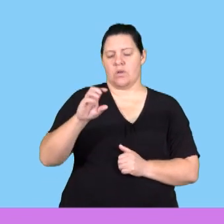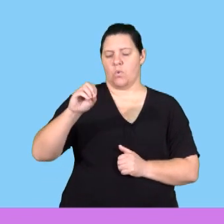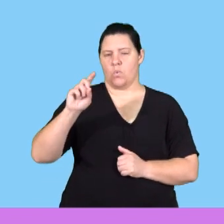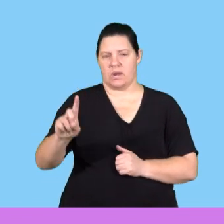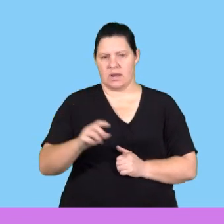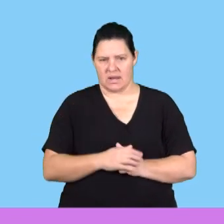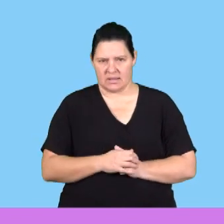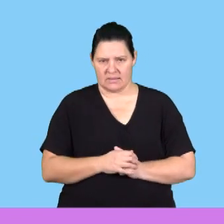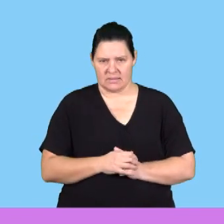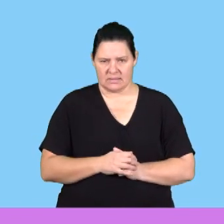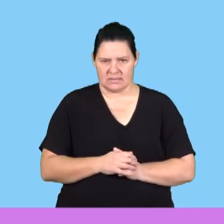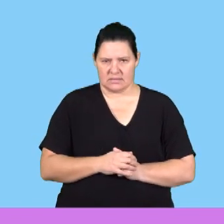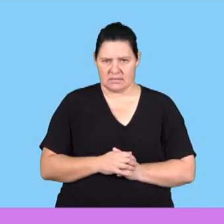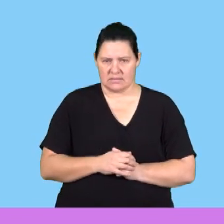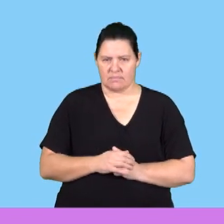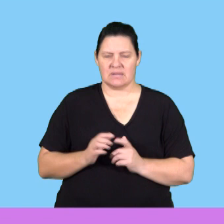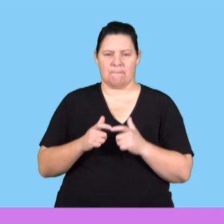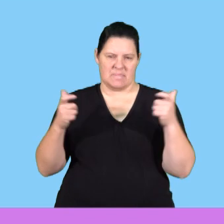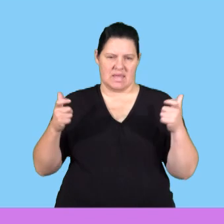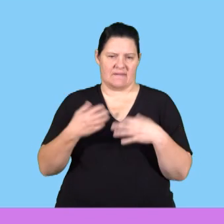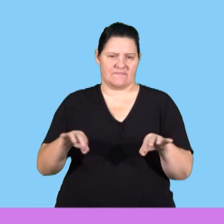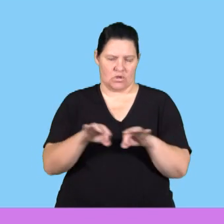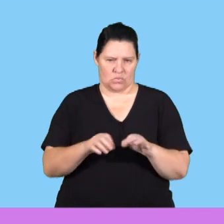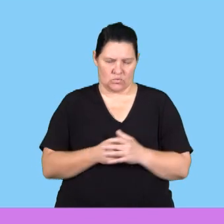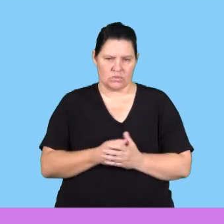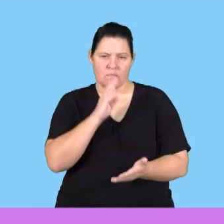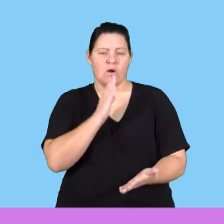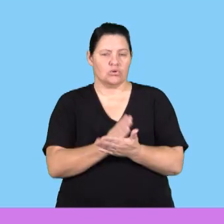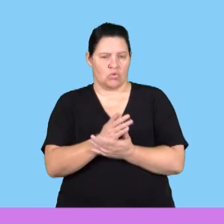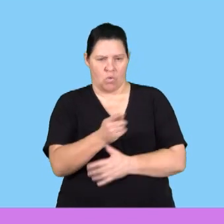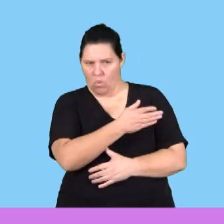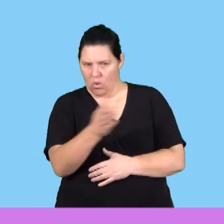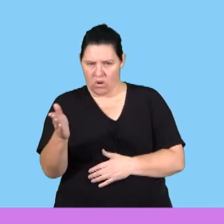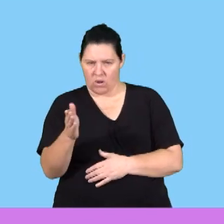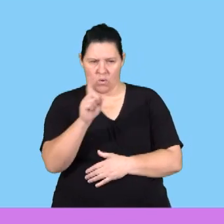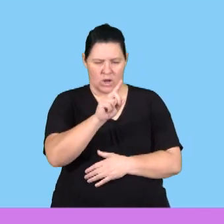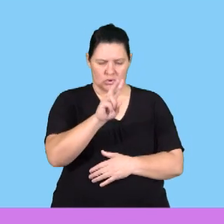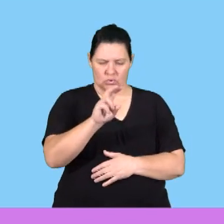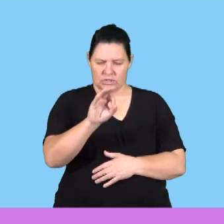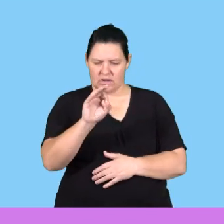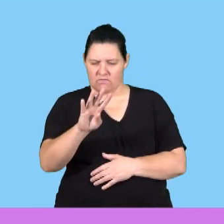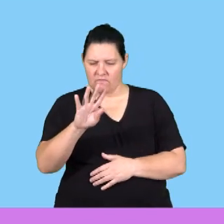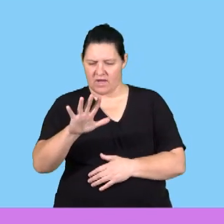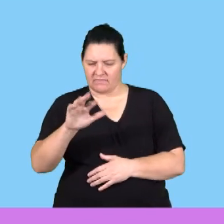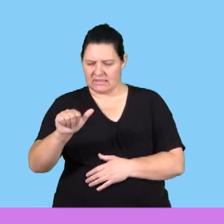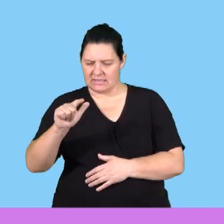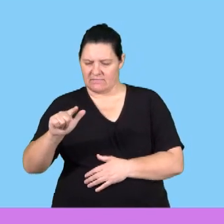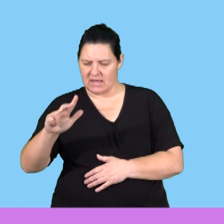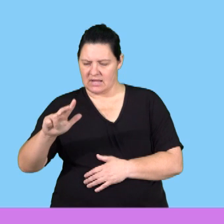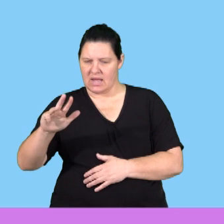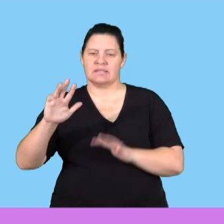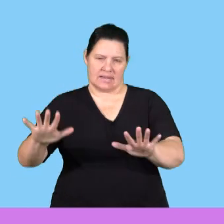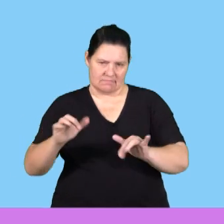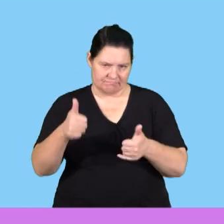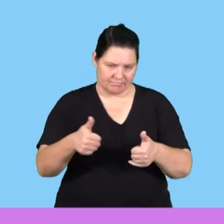And then I have 101, which is our biggest value. So let's make sure that we have all of them. 1, 2, 3, 4,